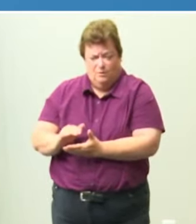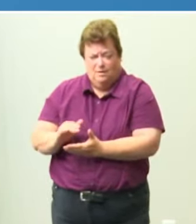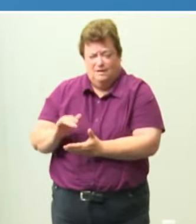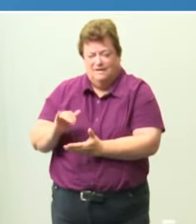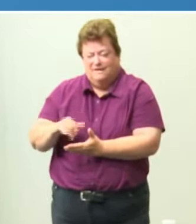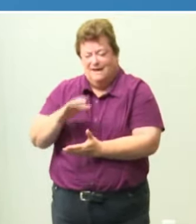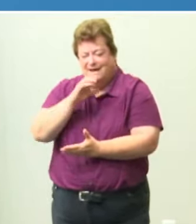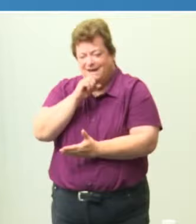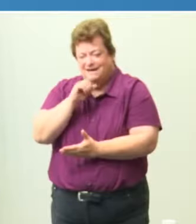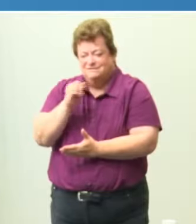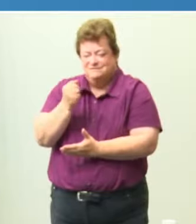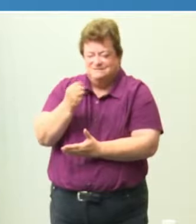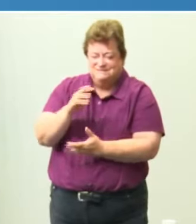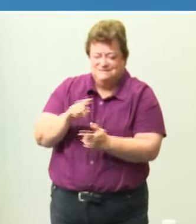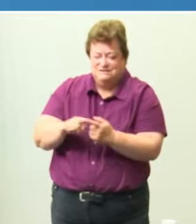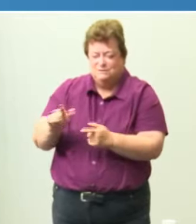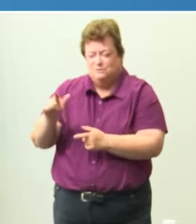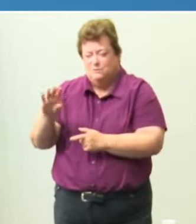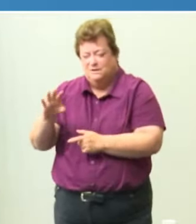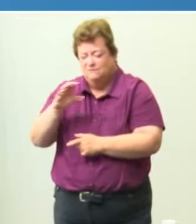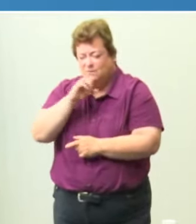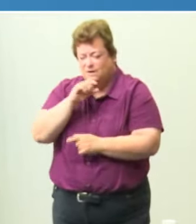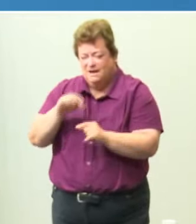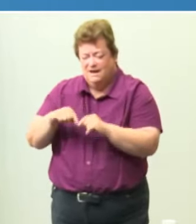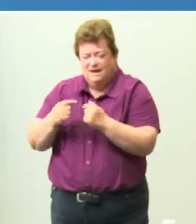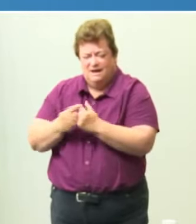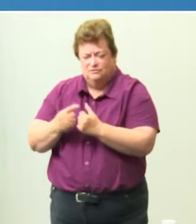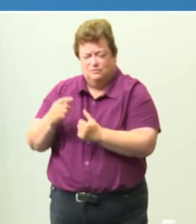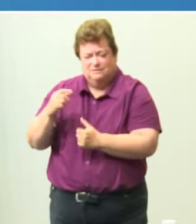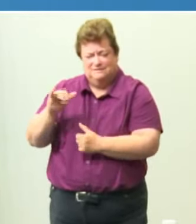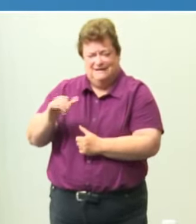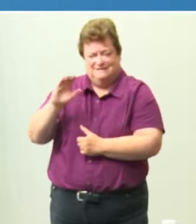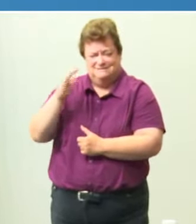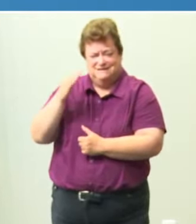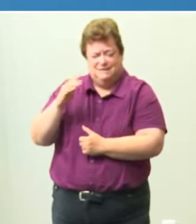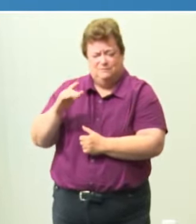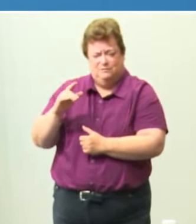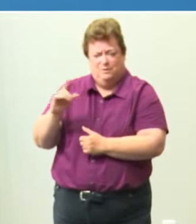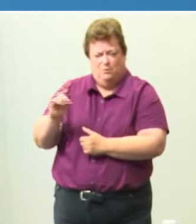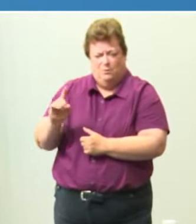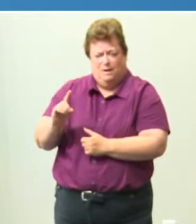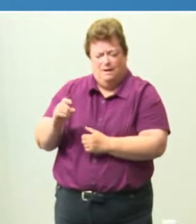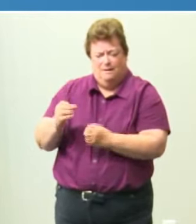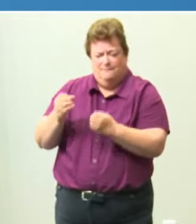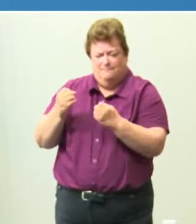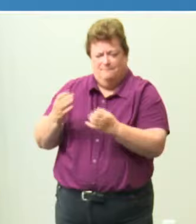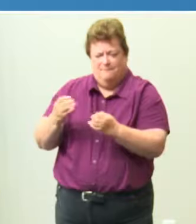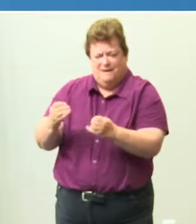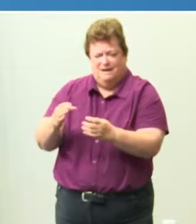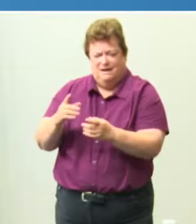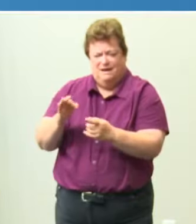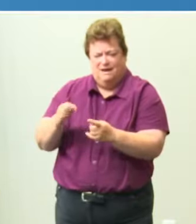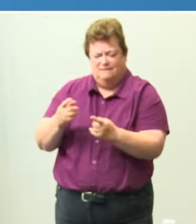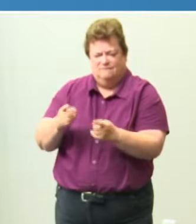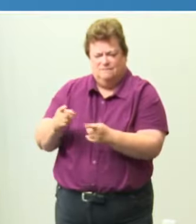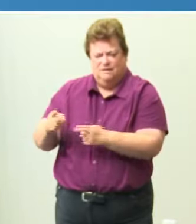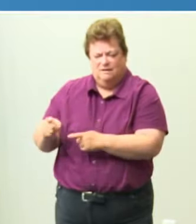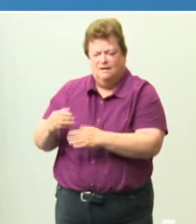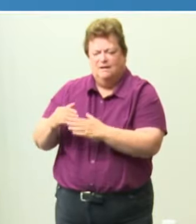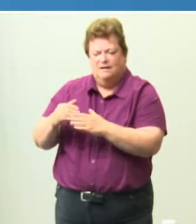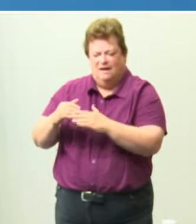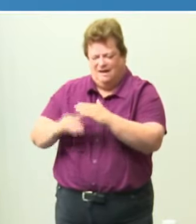16 to 24 age group, or because that seems to be where a lot of the cases are coming, is those kind of under 40 or